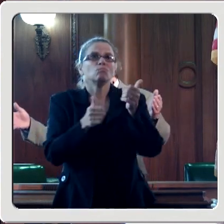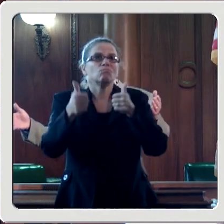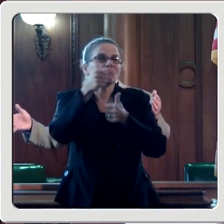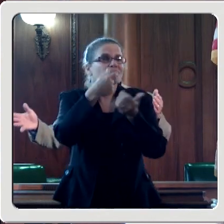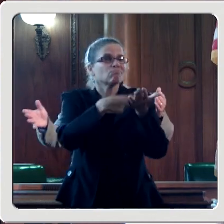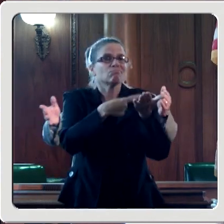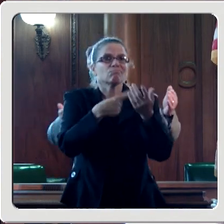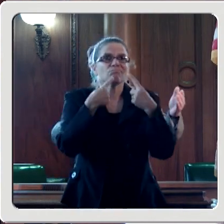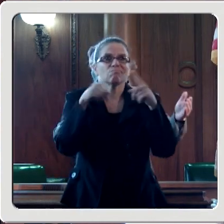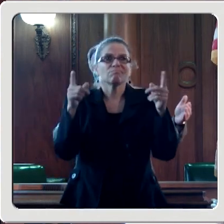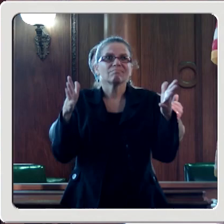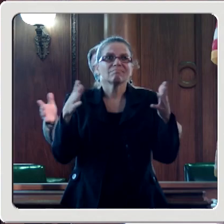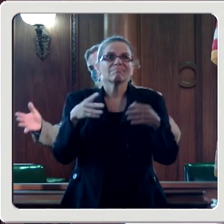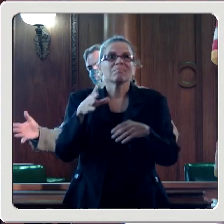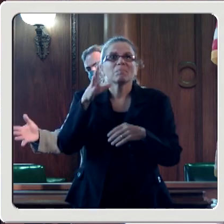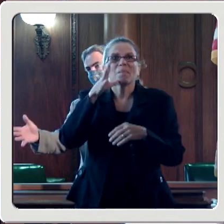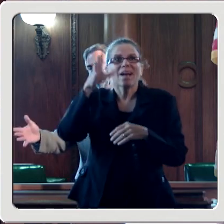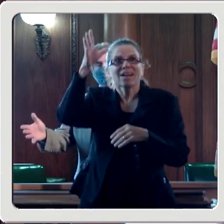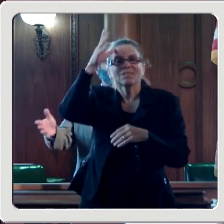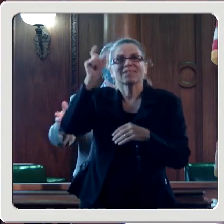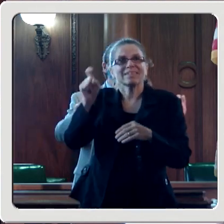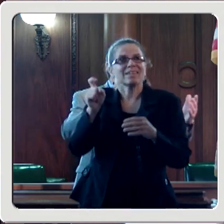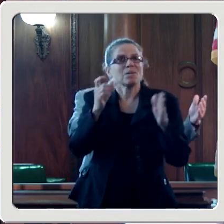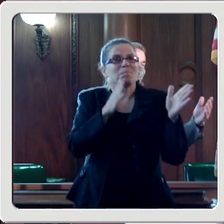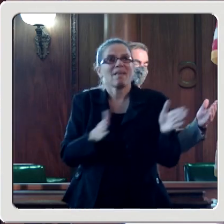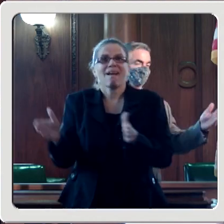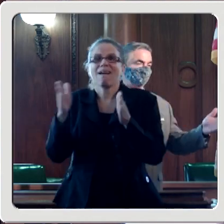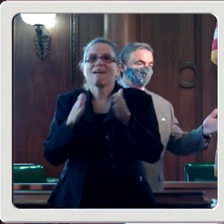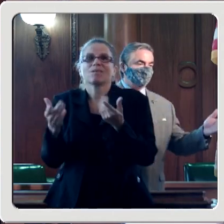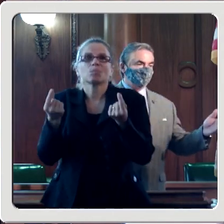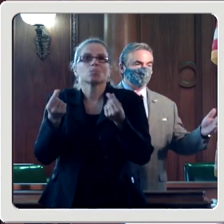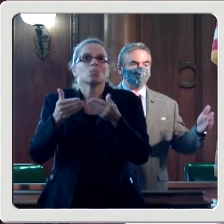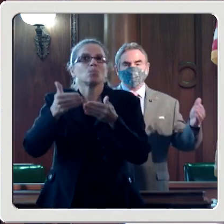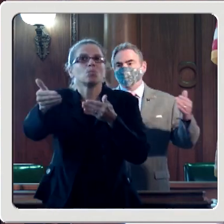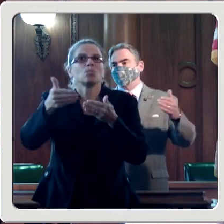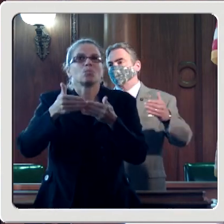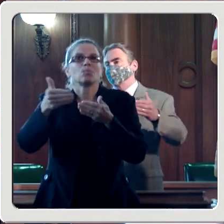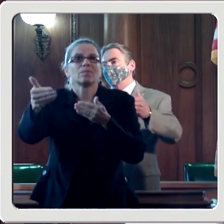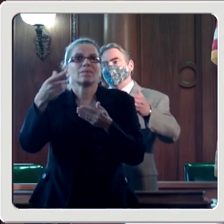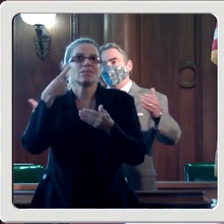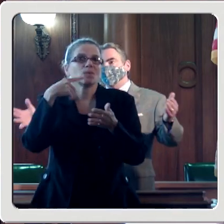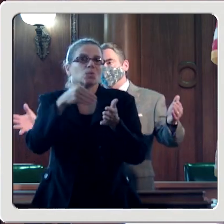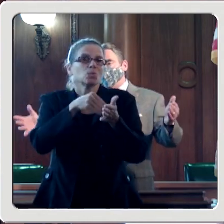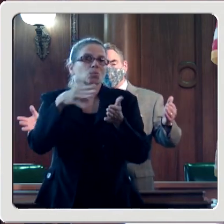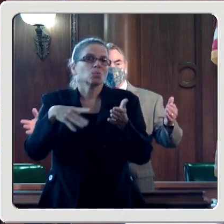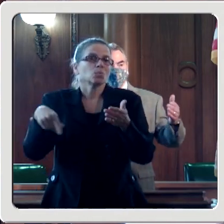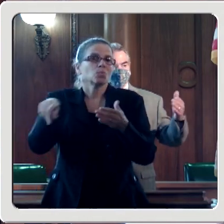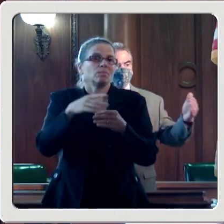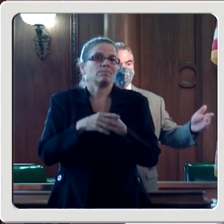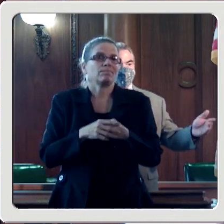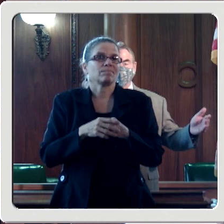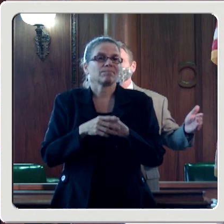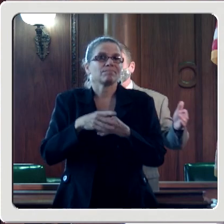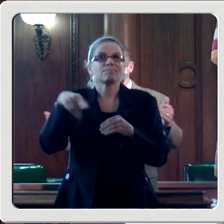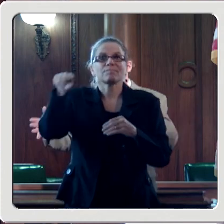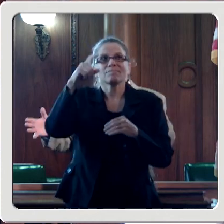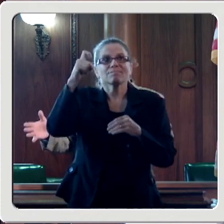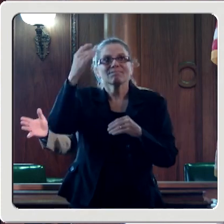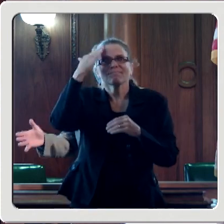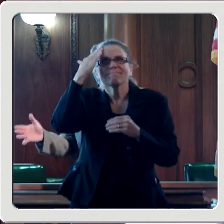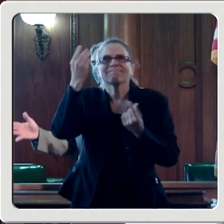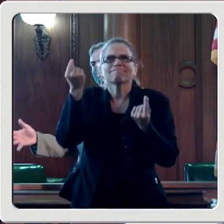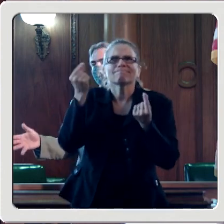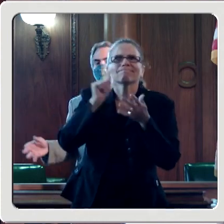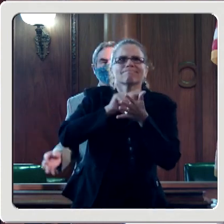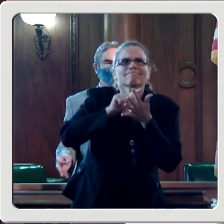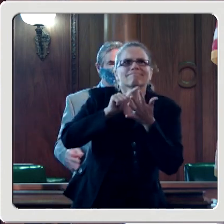plan. Right. The families have to plan, the teachers have to plan, the children, so everybody made their plans on how we can make